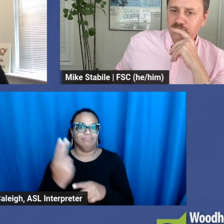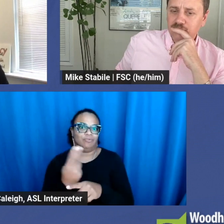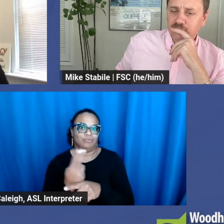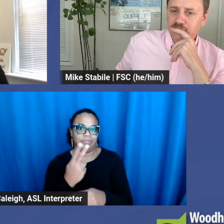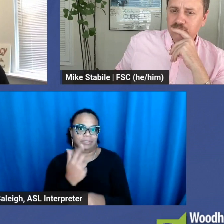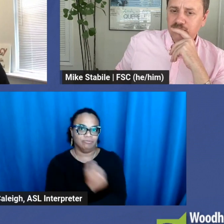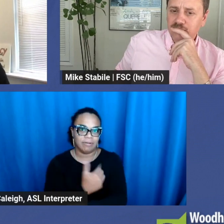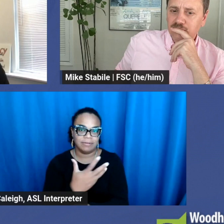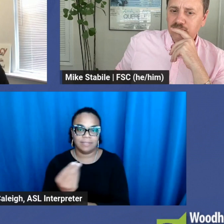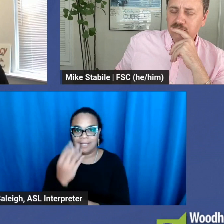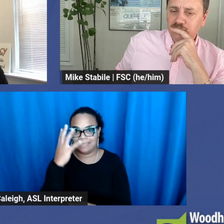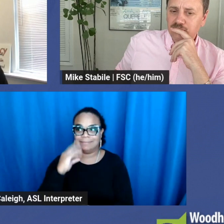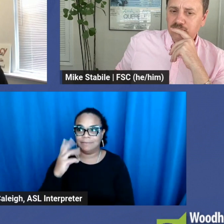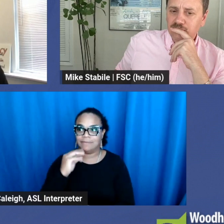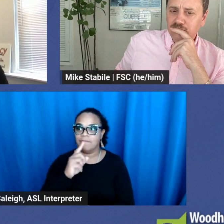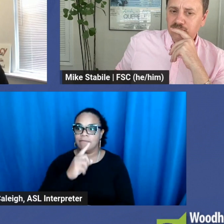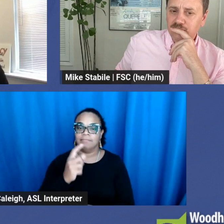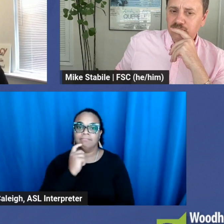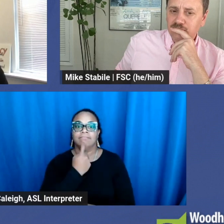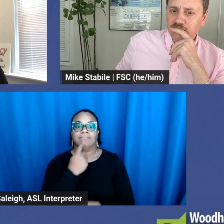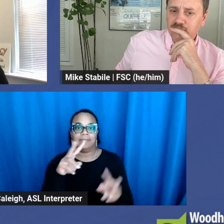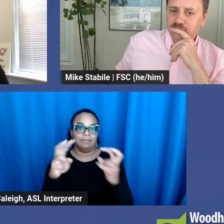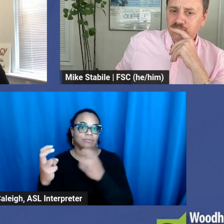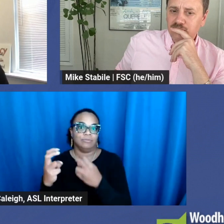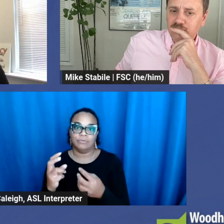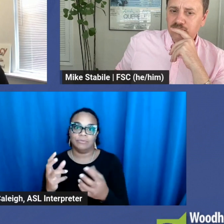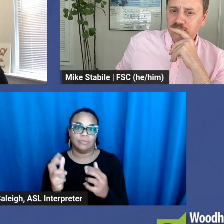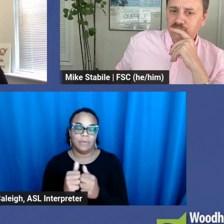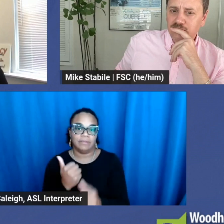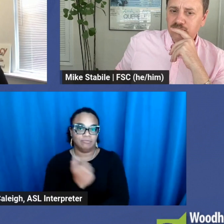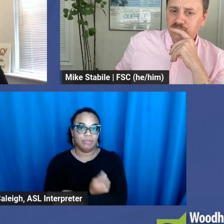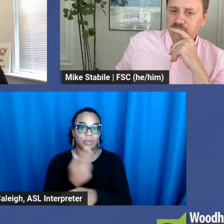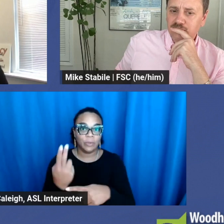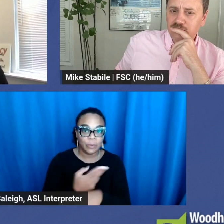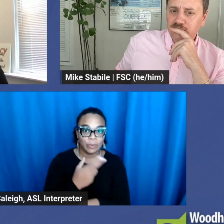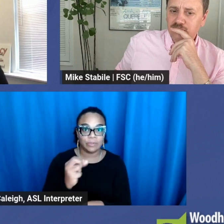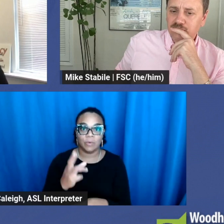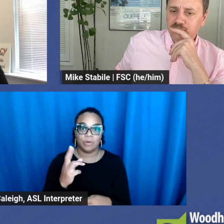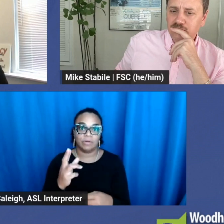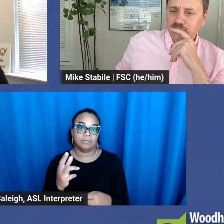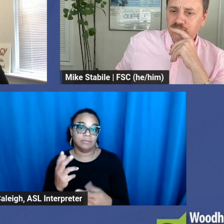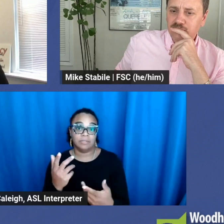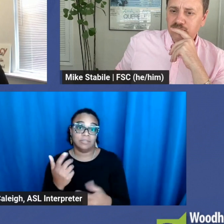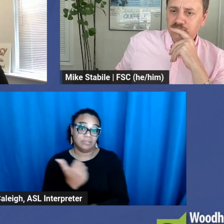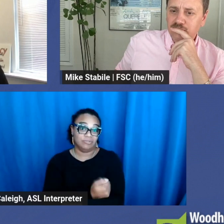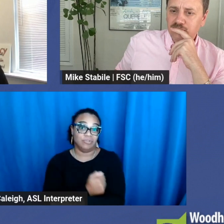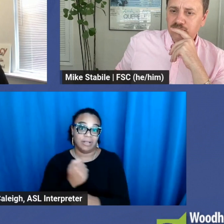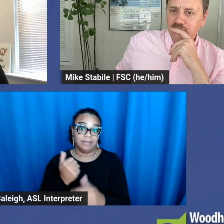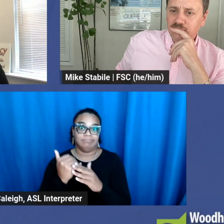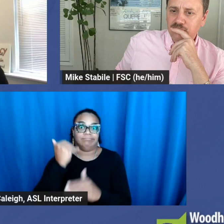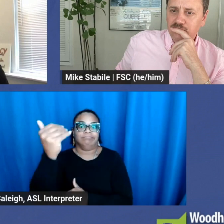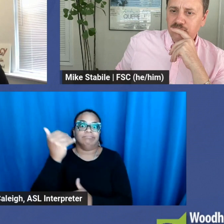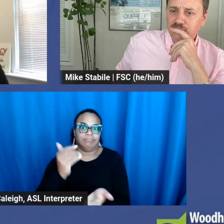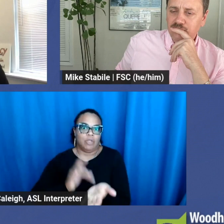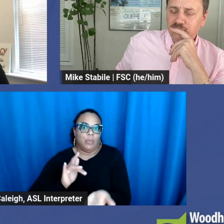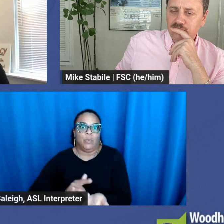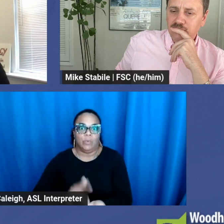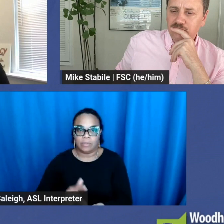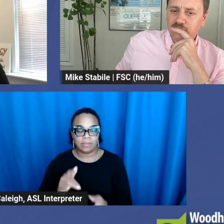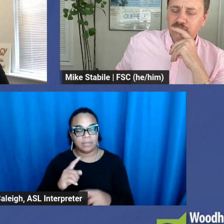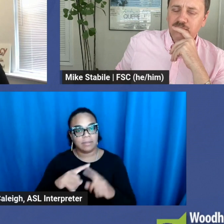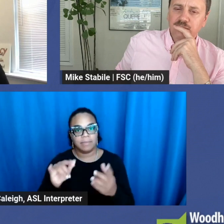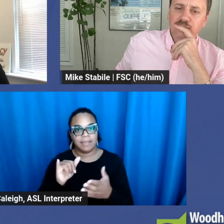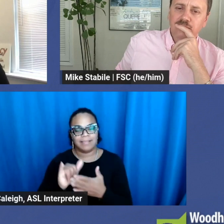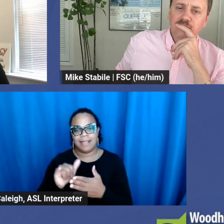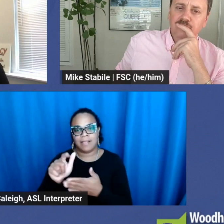experiencing, really significant issues with drug use and drug abuse. But the mechanism that would be put in place with